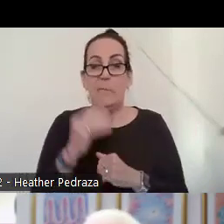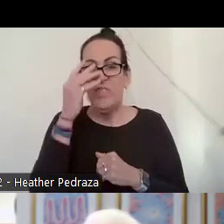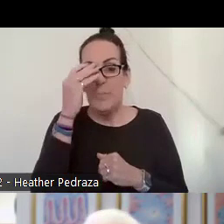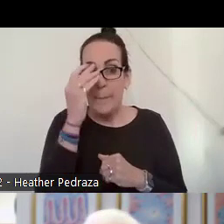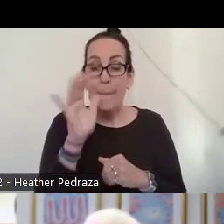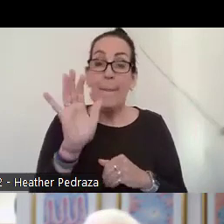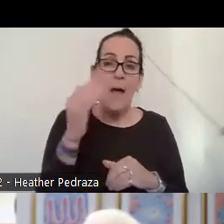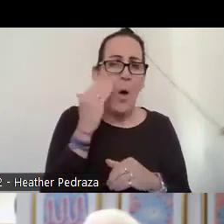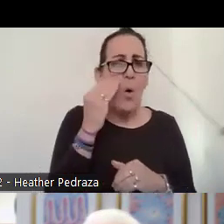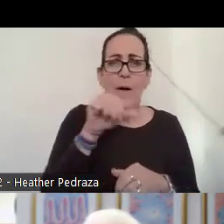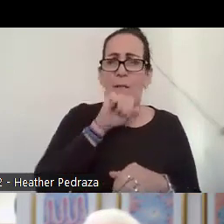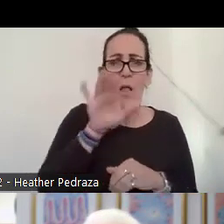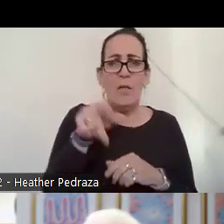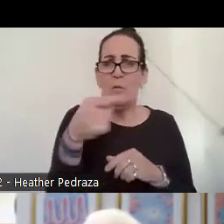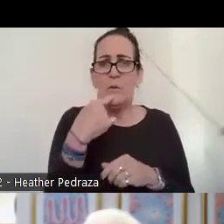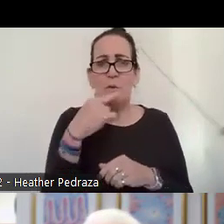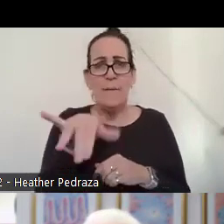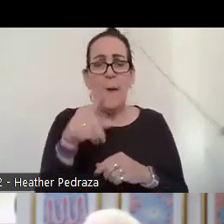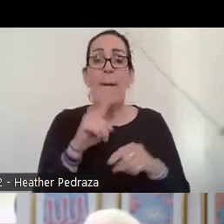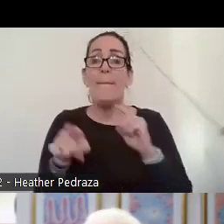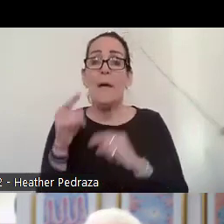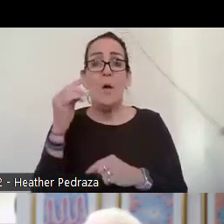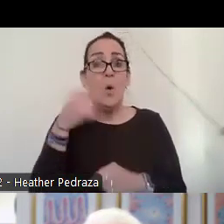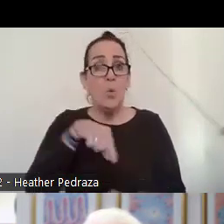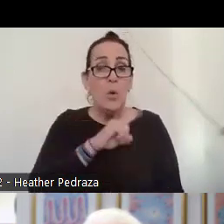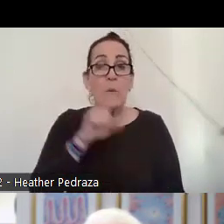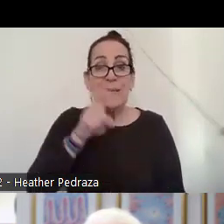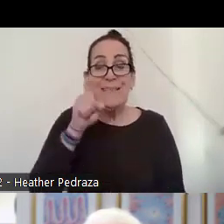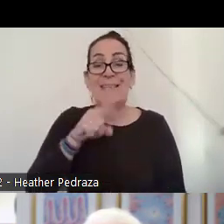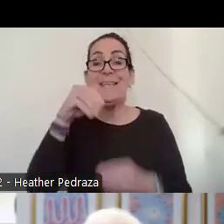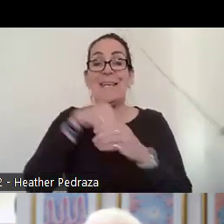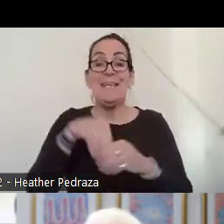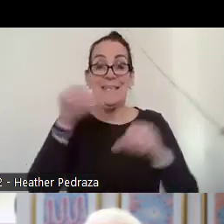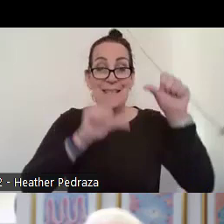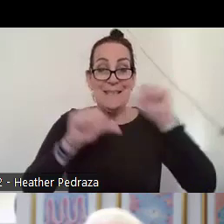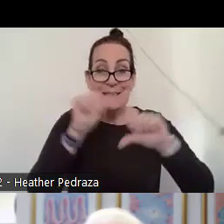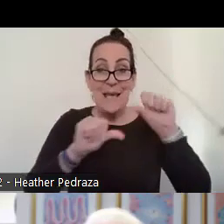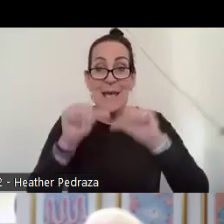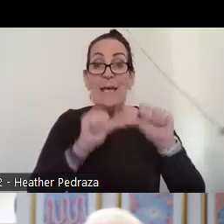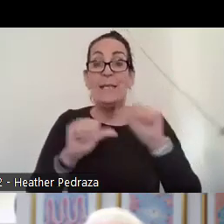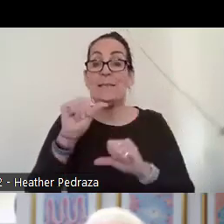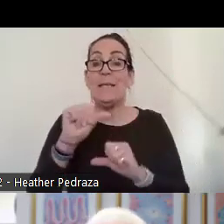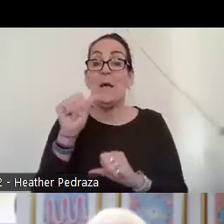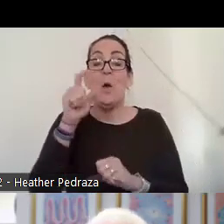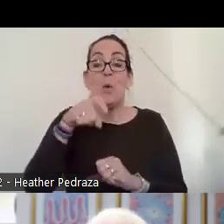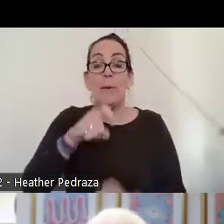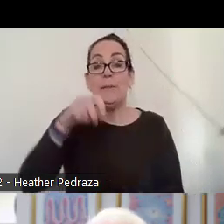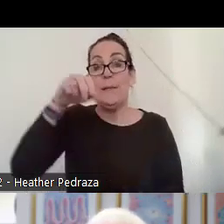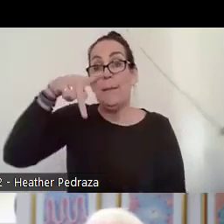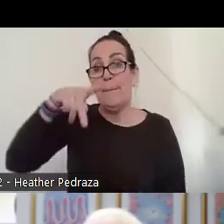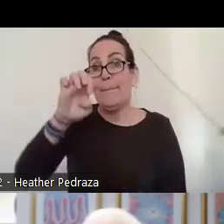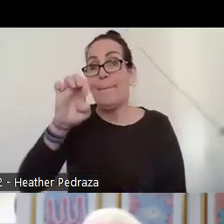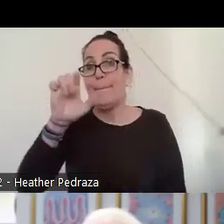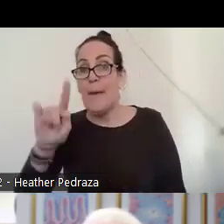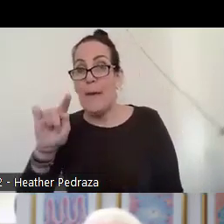what you said, but in terms of we need to, in science, quantification, is it PET scans, see which part of the brain is